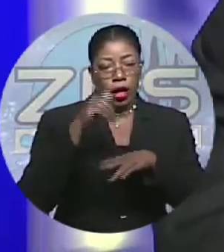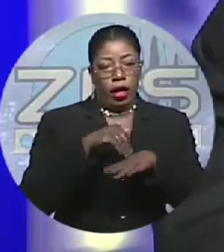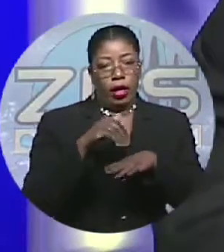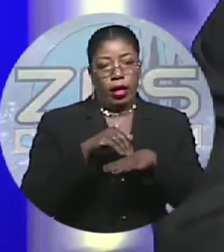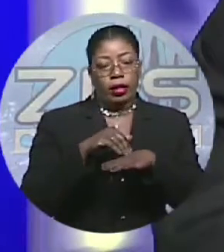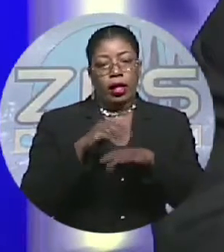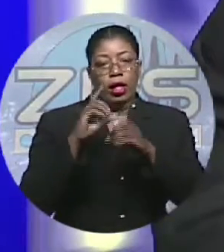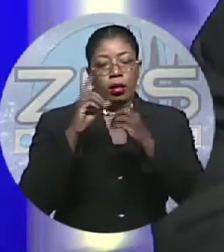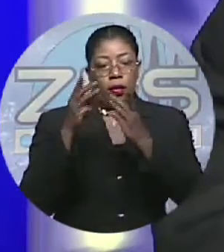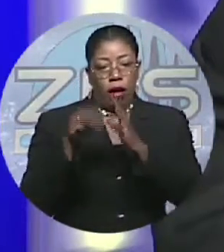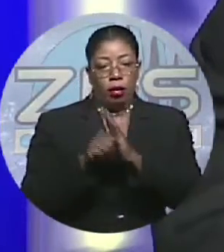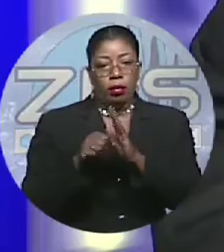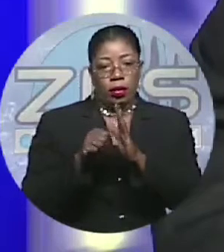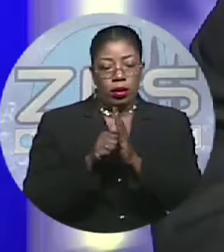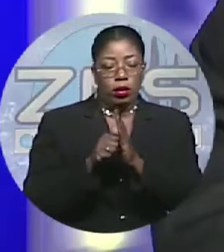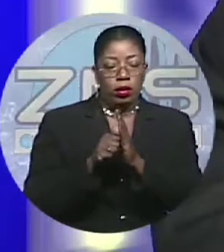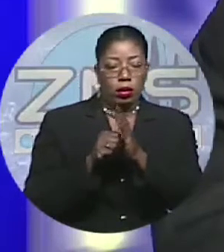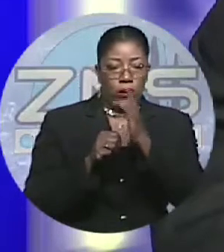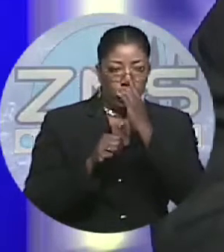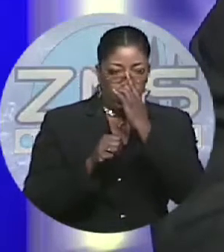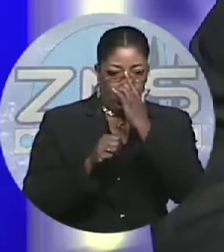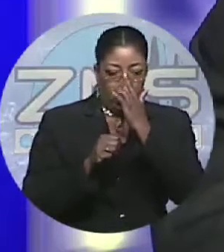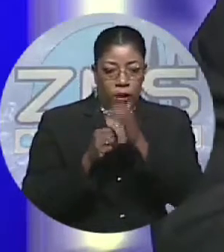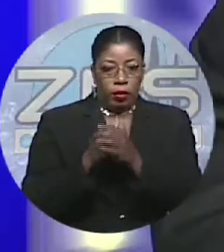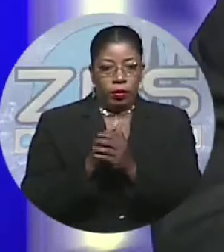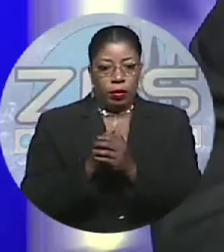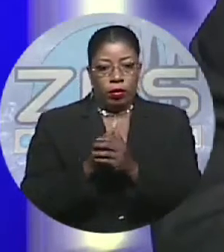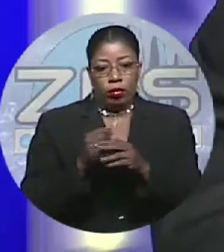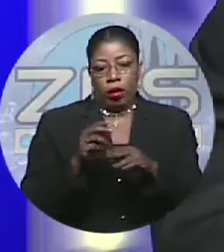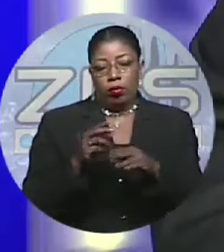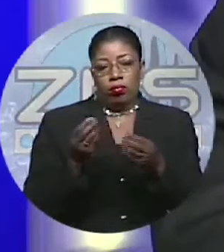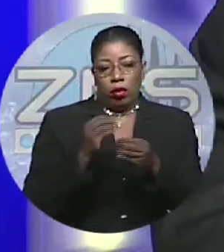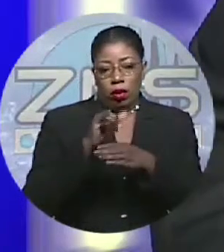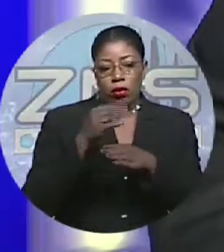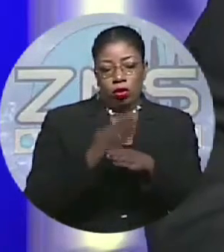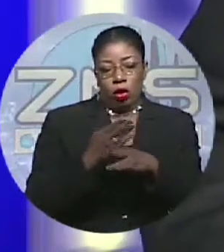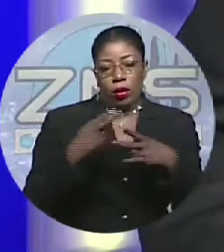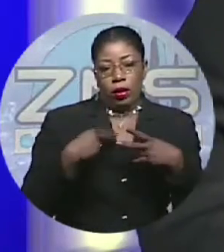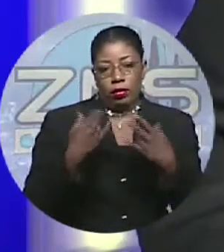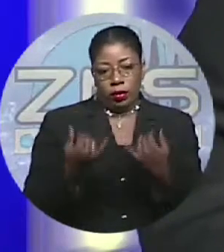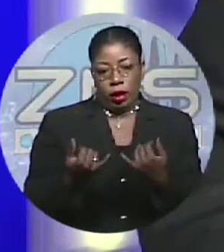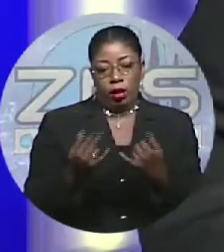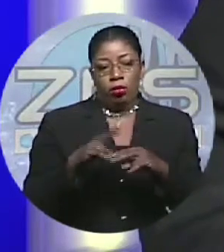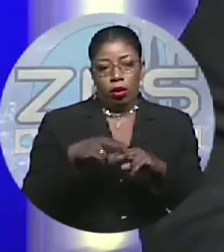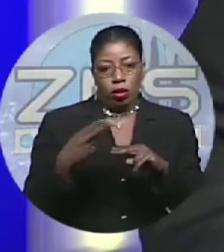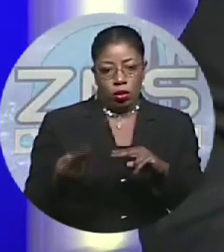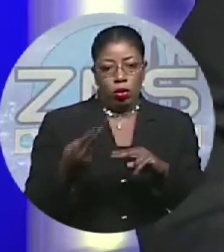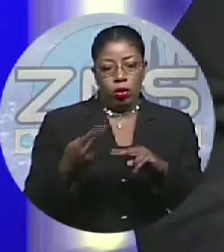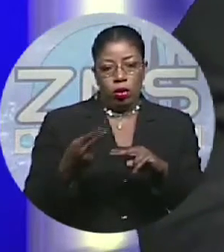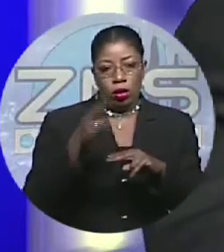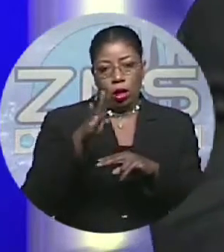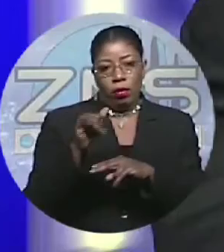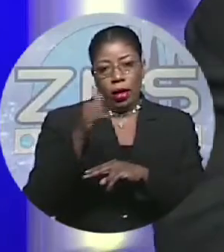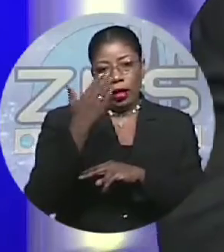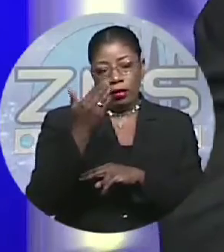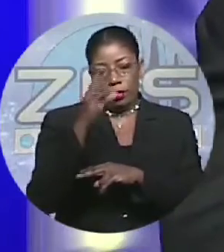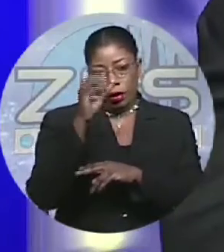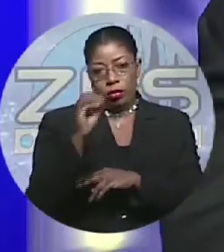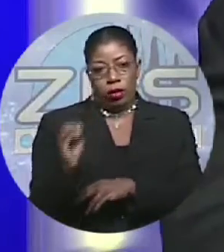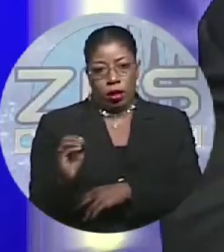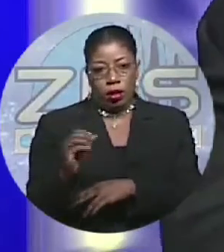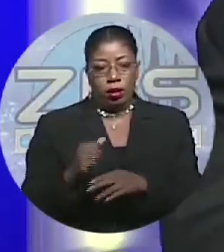Department of Statistics are now saying unemployment is down by more than 3%. Cleopatra Murphy tonight breaks down the